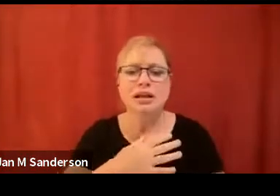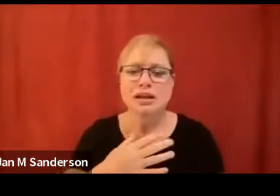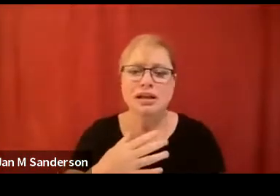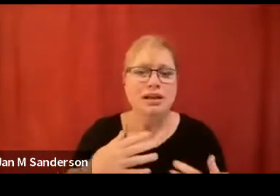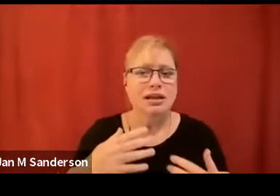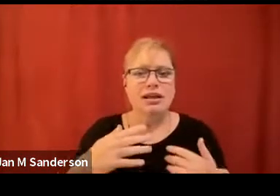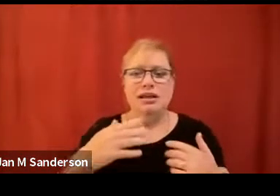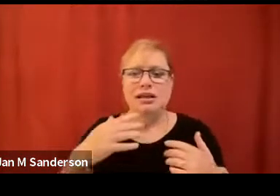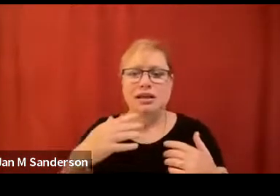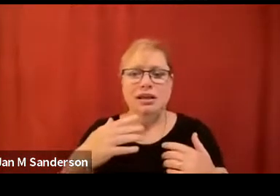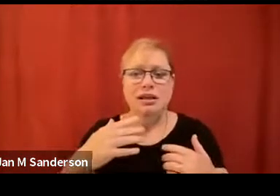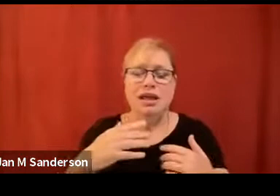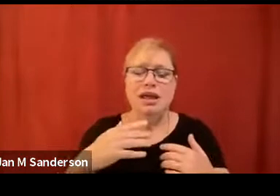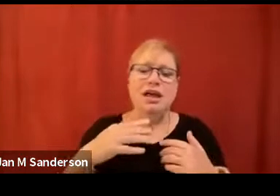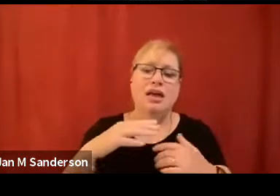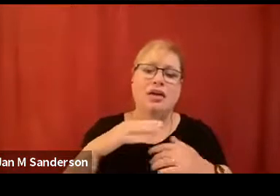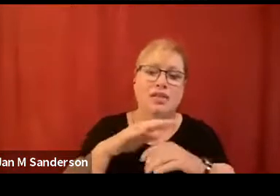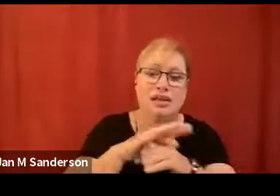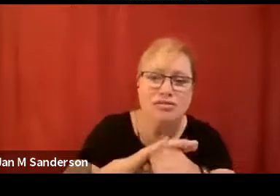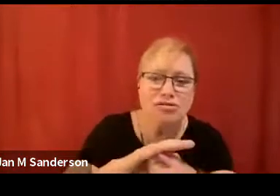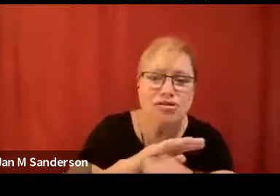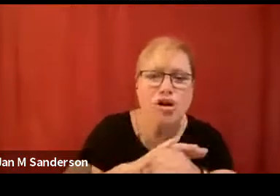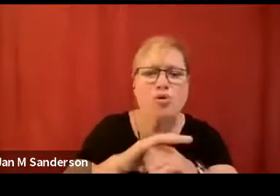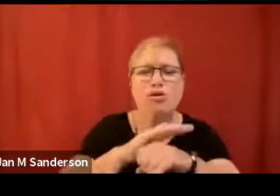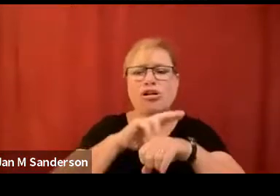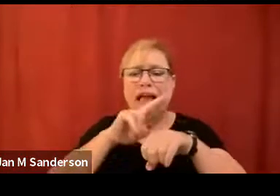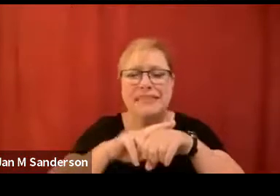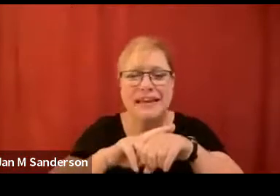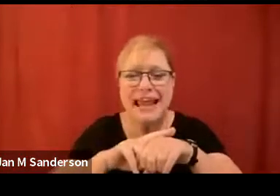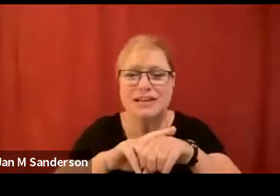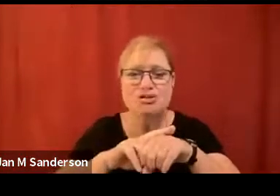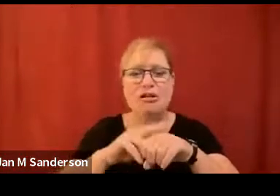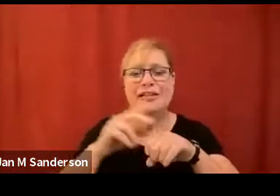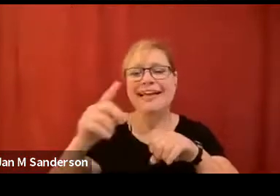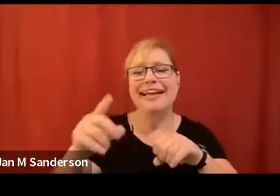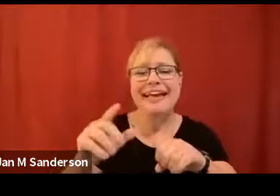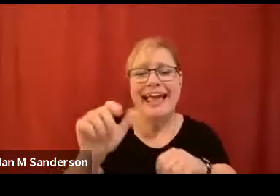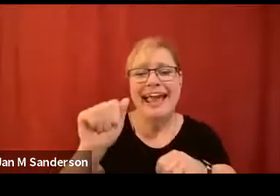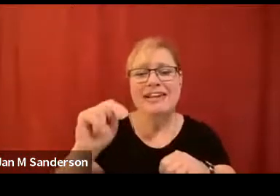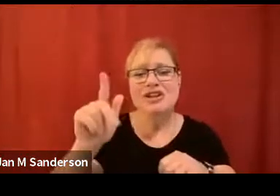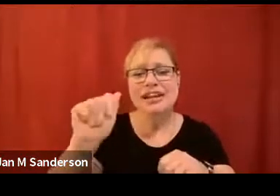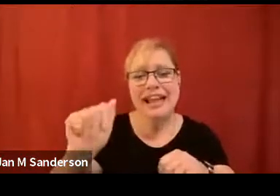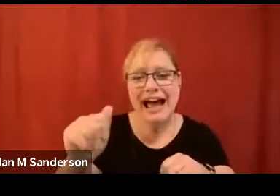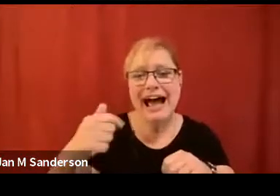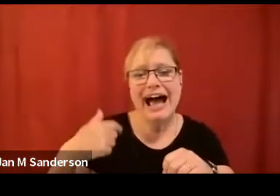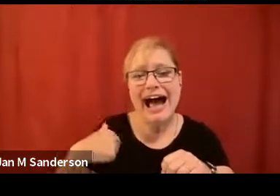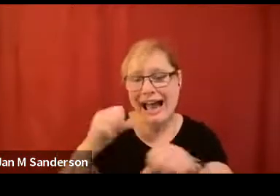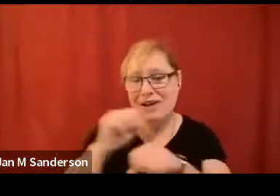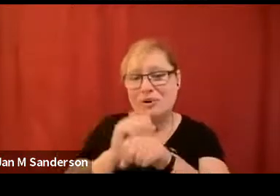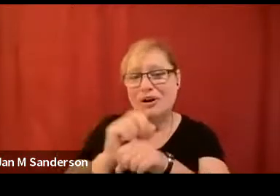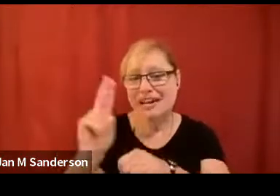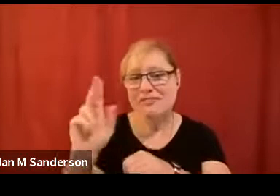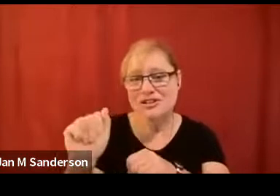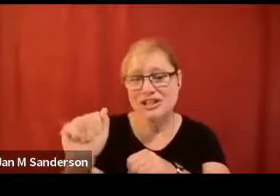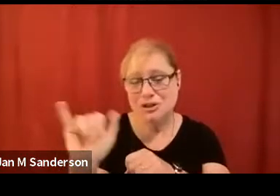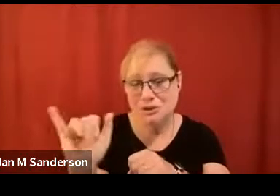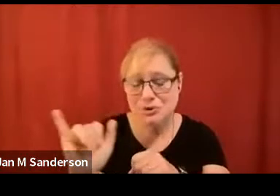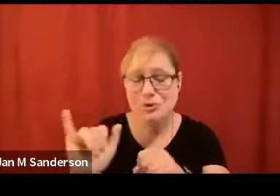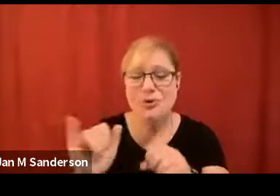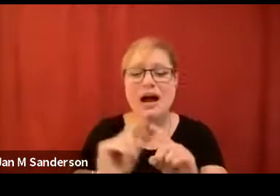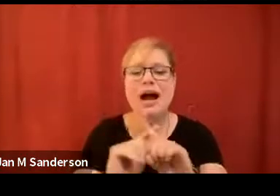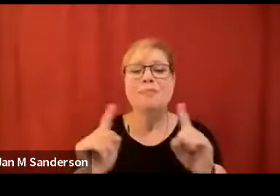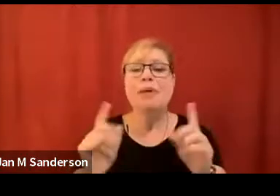the, sort of more national. Angela, I'm just up the road in Virginia in the suburbs of DC, but what we're actually